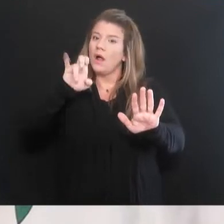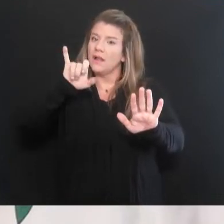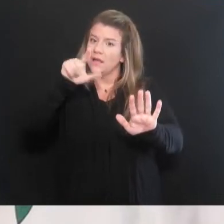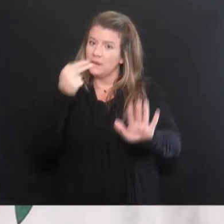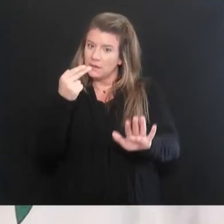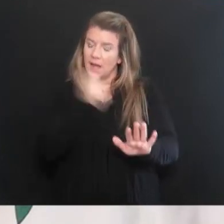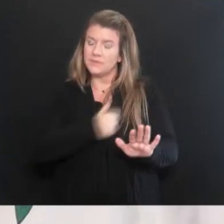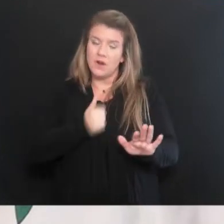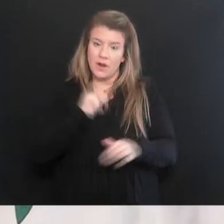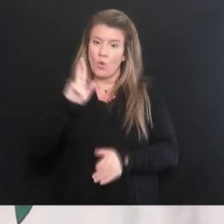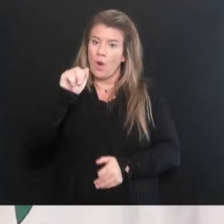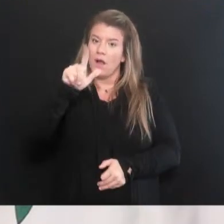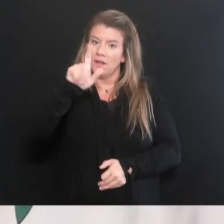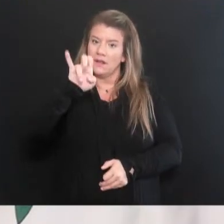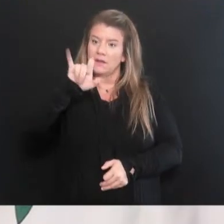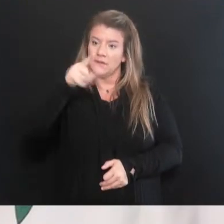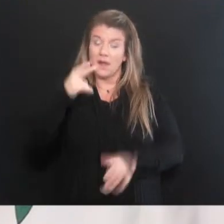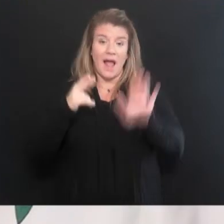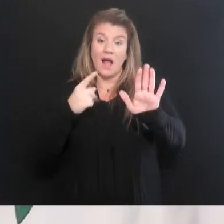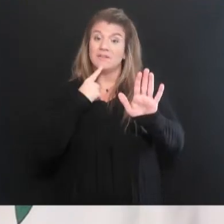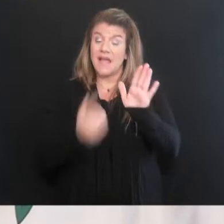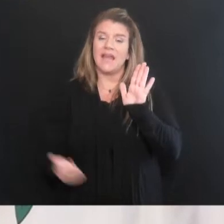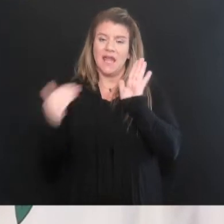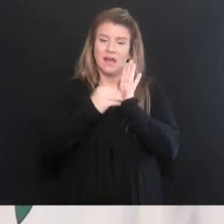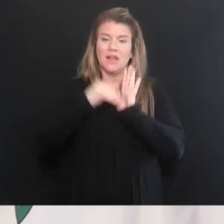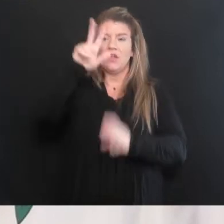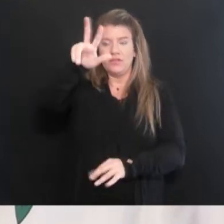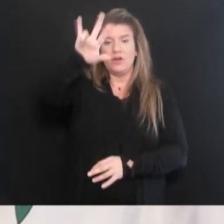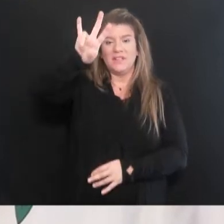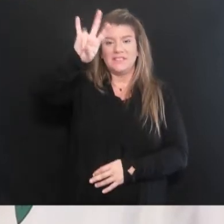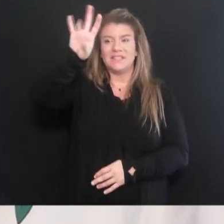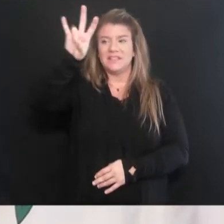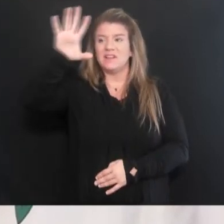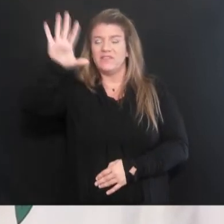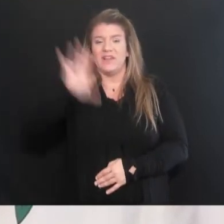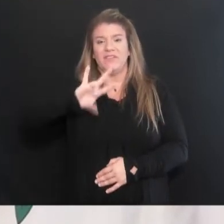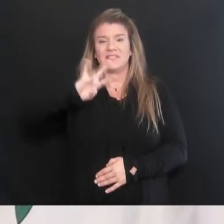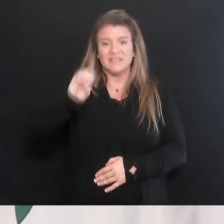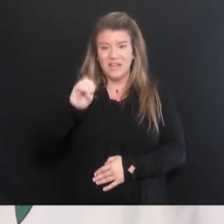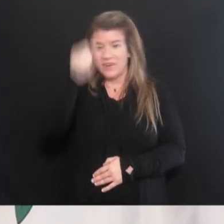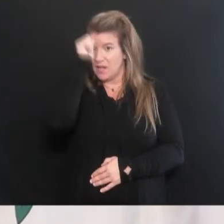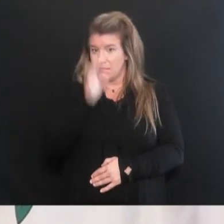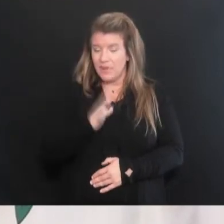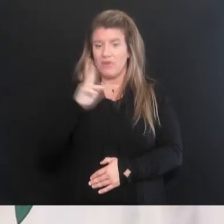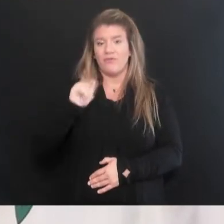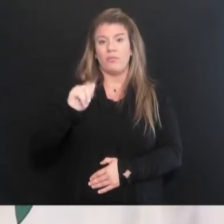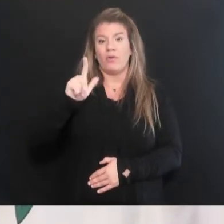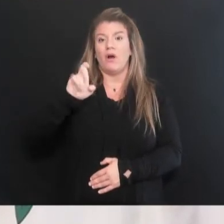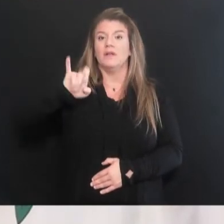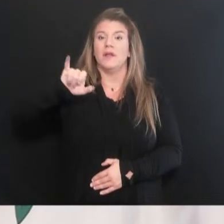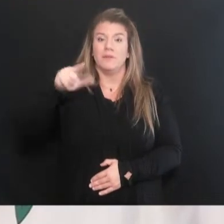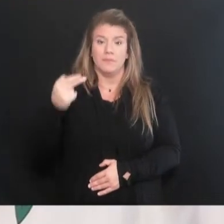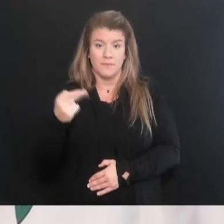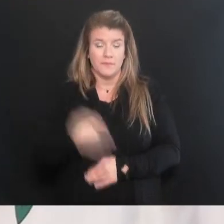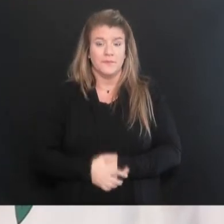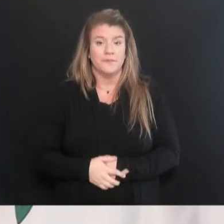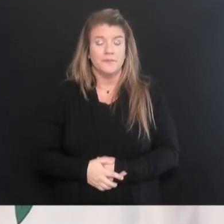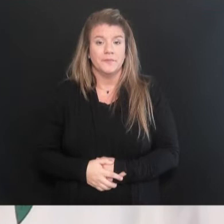County. I'll do it again. The 3,675th death, a 70-year-old male from Raleigh County.